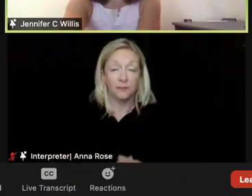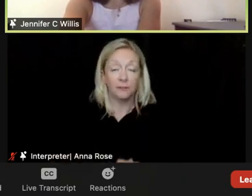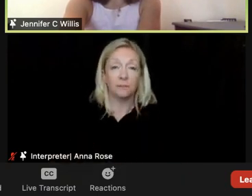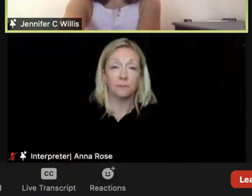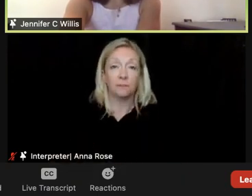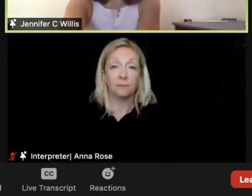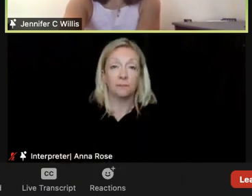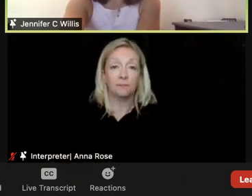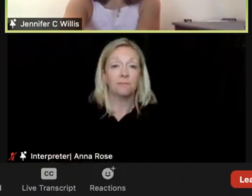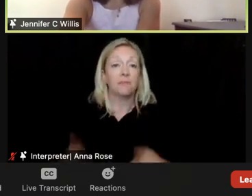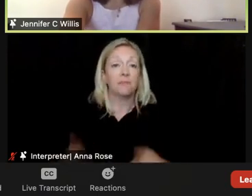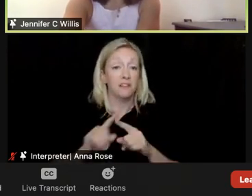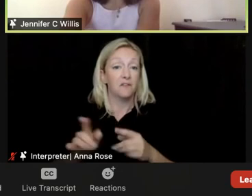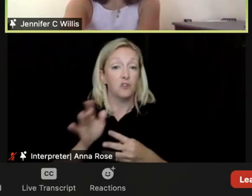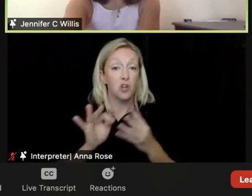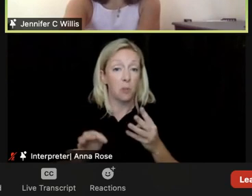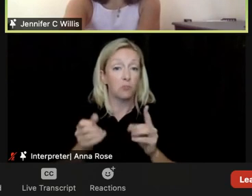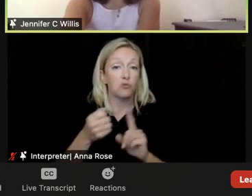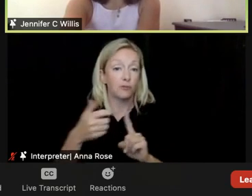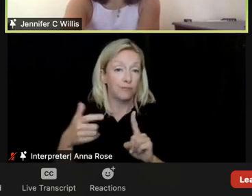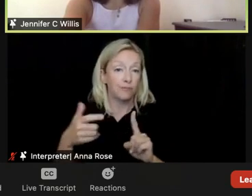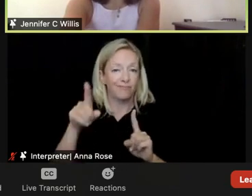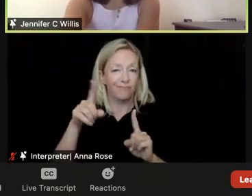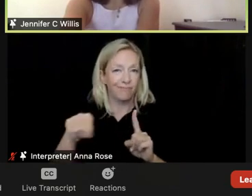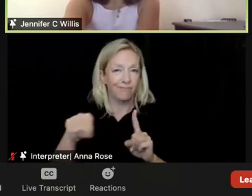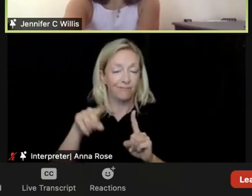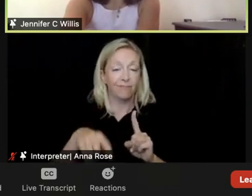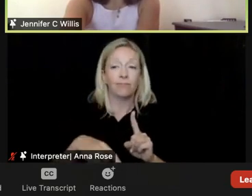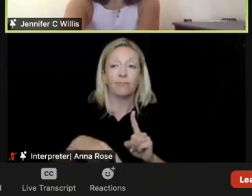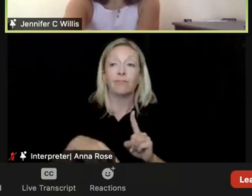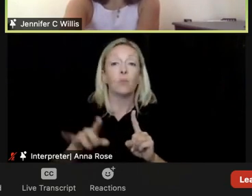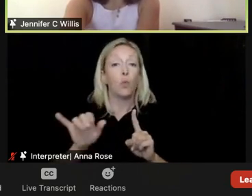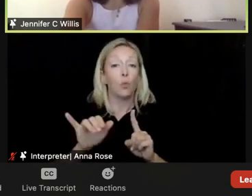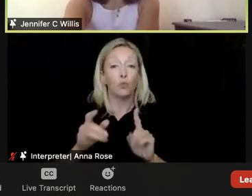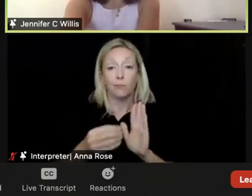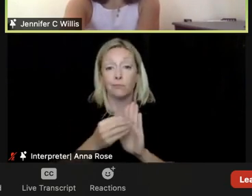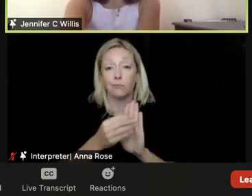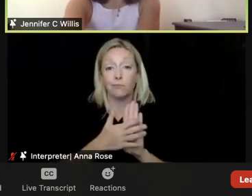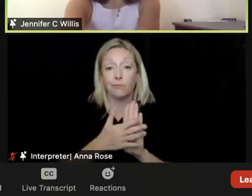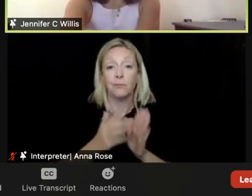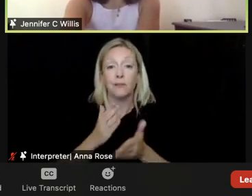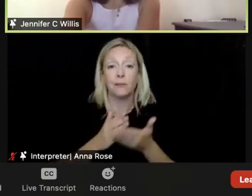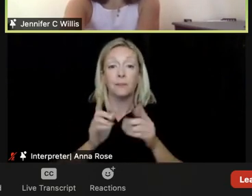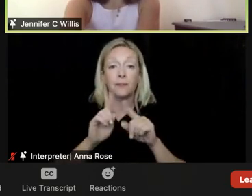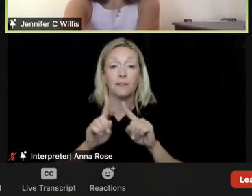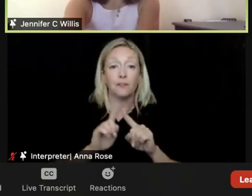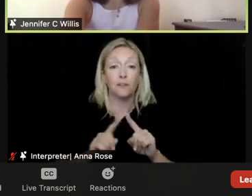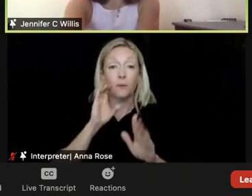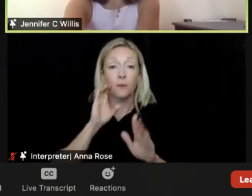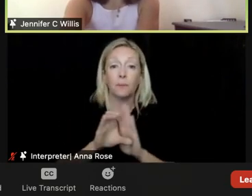and options that we mentioned. Some visual examples.